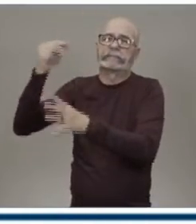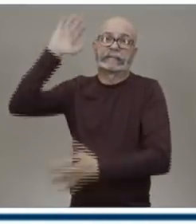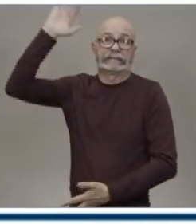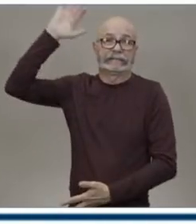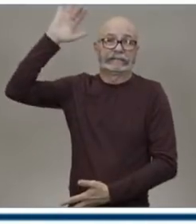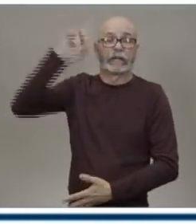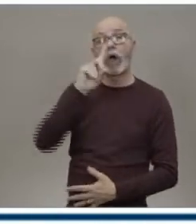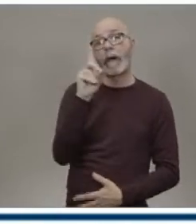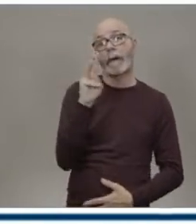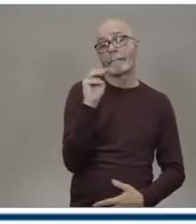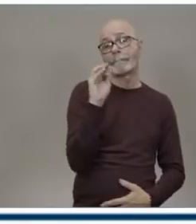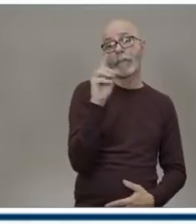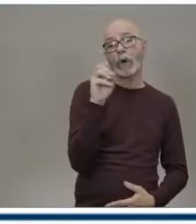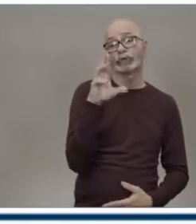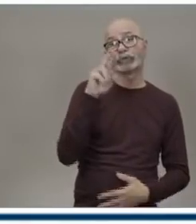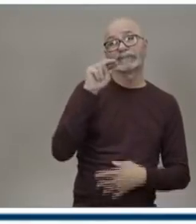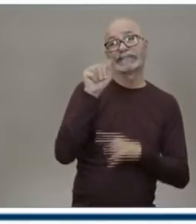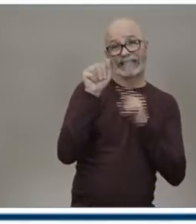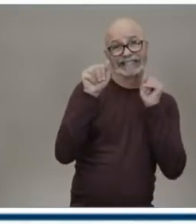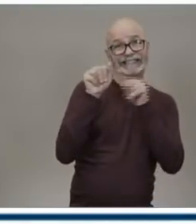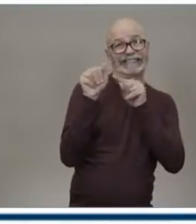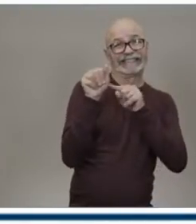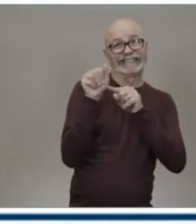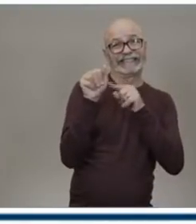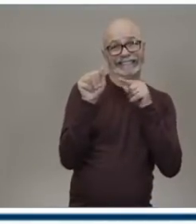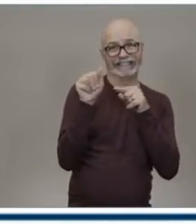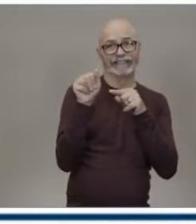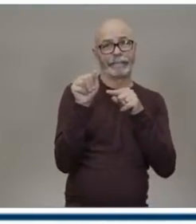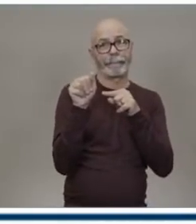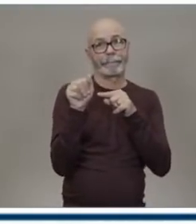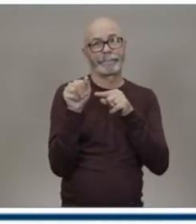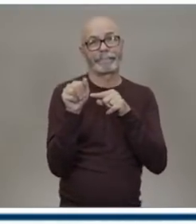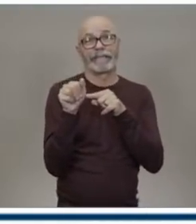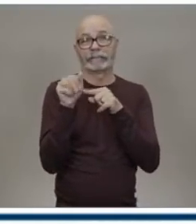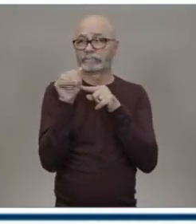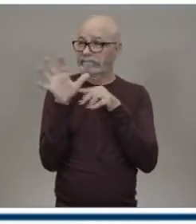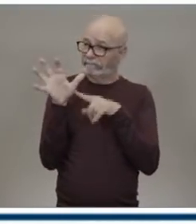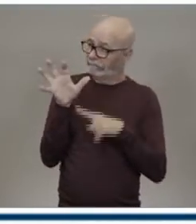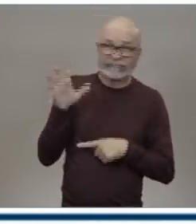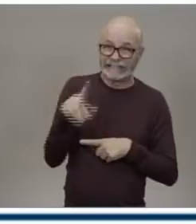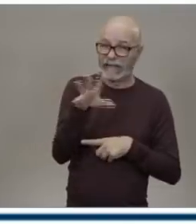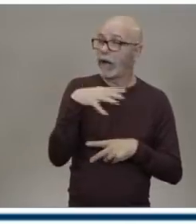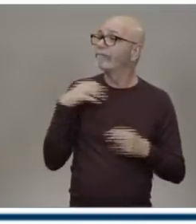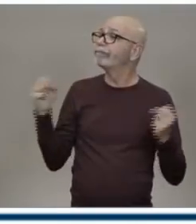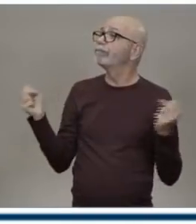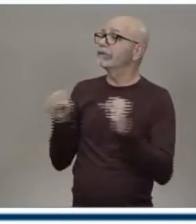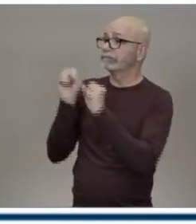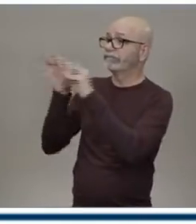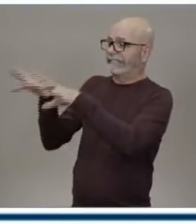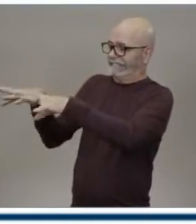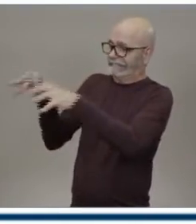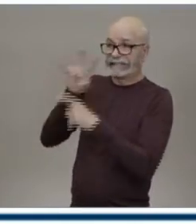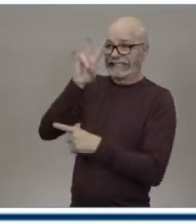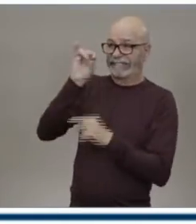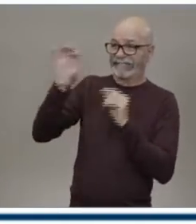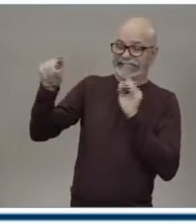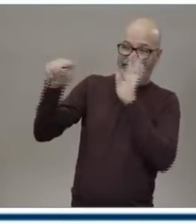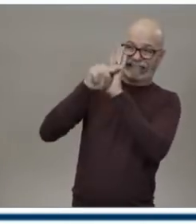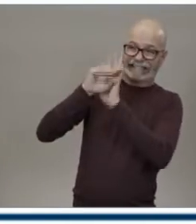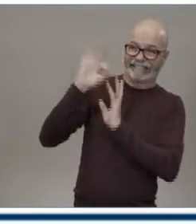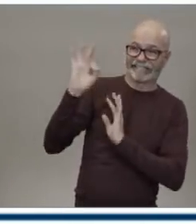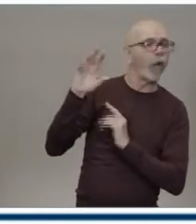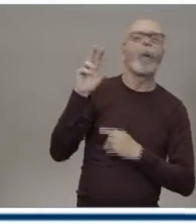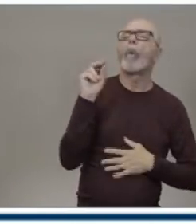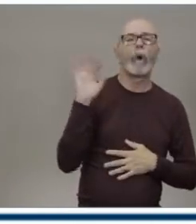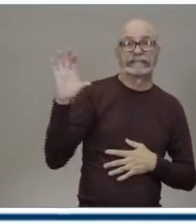Pfizer, the very tight temperature requirements of Pfizer, especially their requirements in the first couple of shipments, meant that we